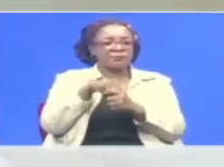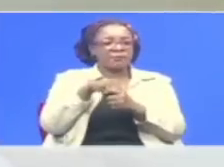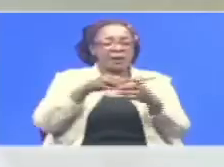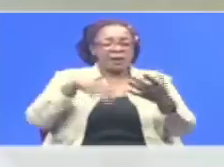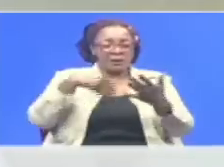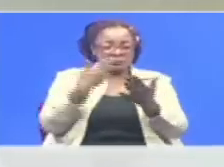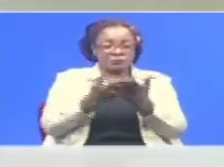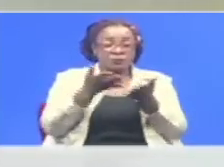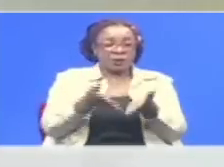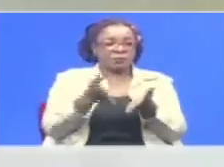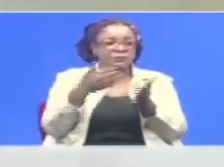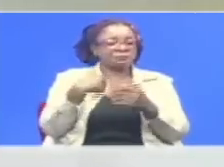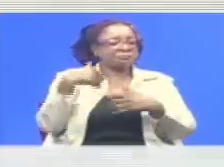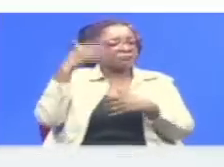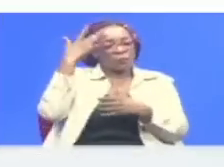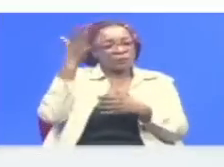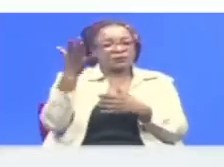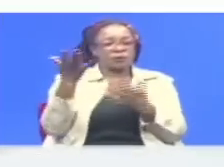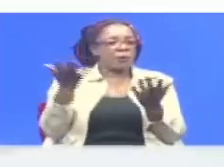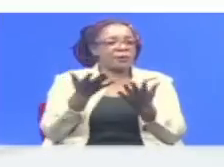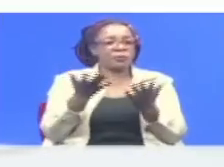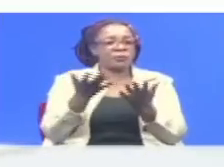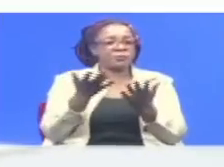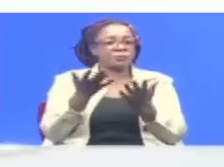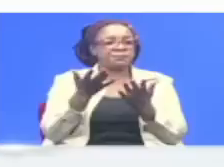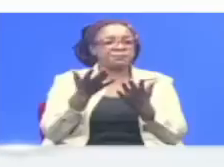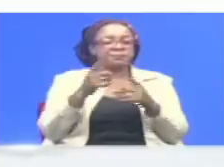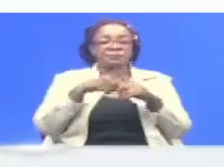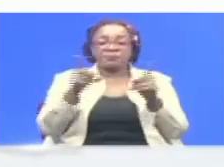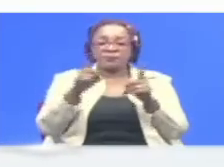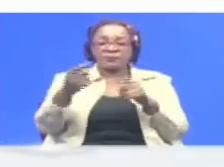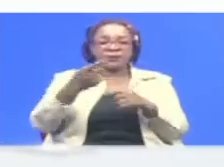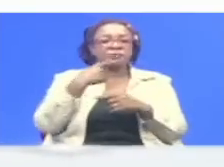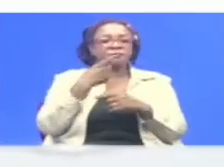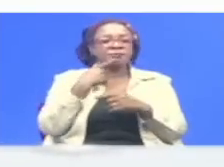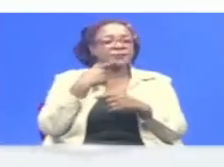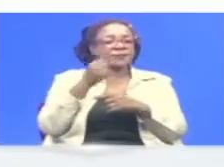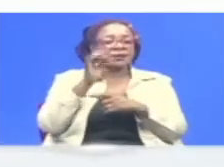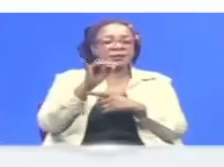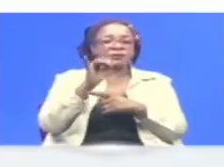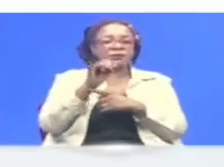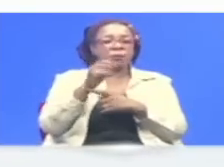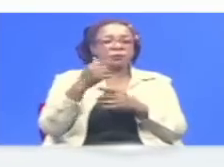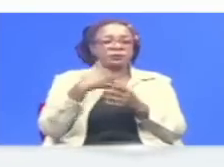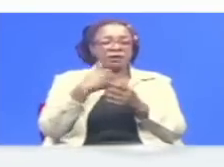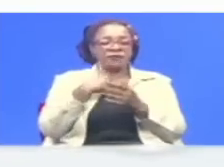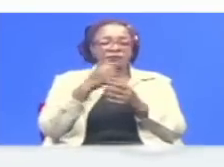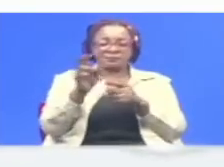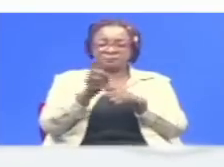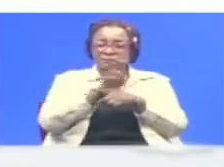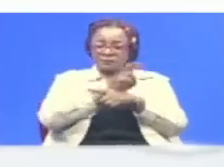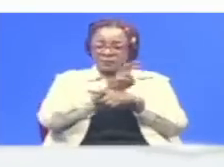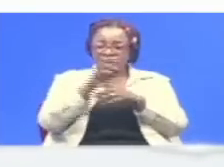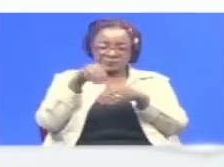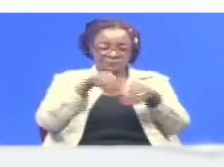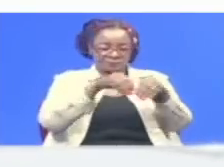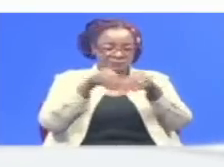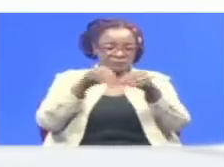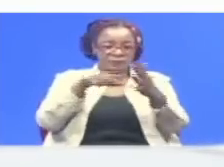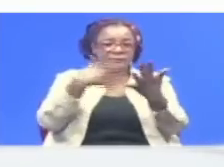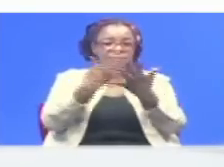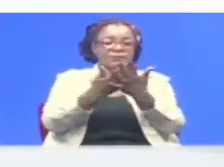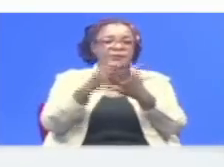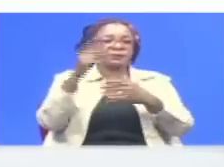yalipo. Hatukujua kwanza ilikuwaje. However, they stated that the terror suspect was placed on their watch list following his arrest in a Mombasa